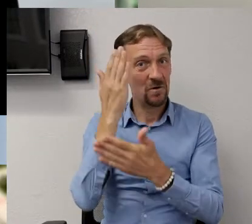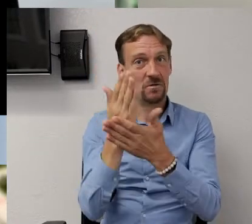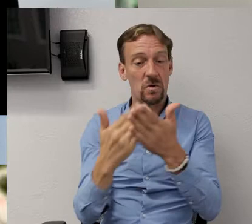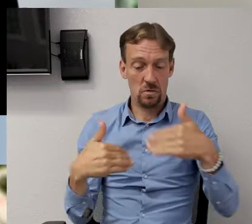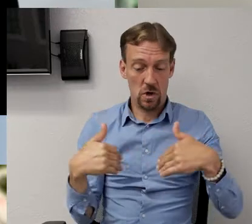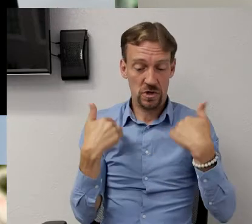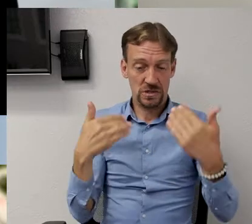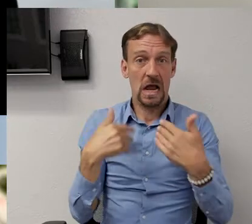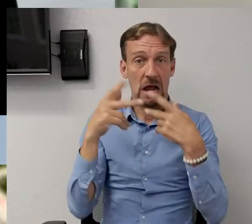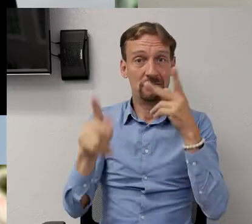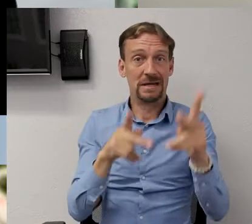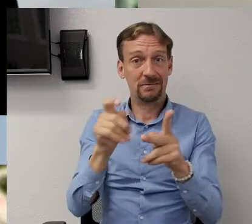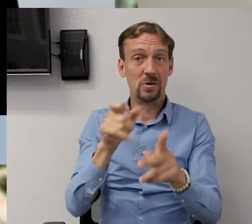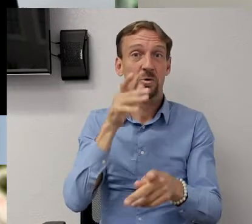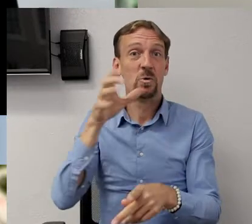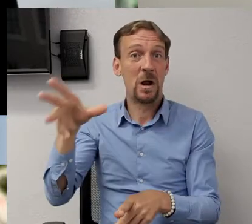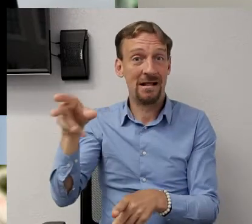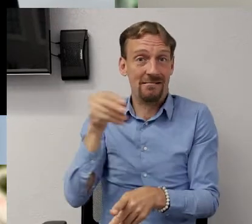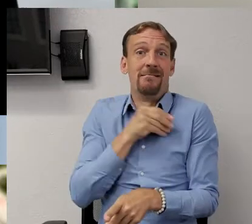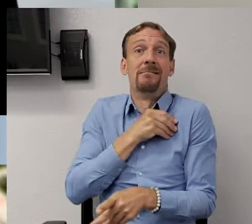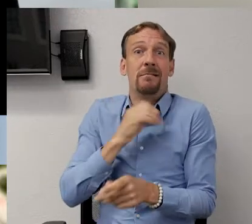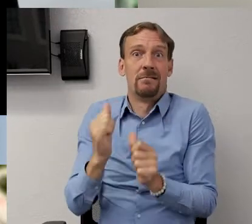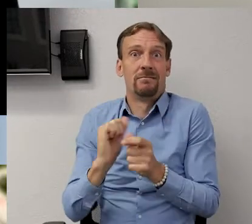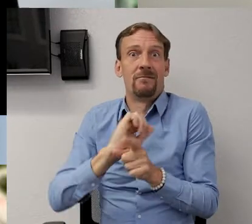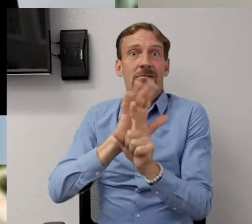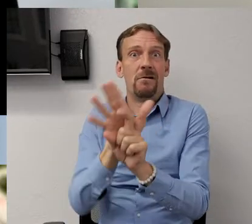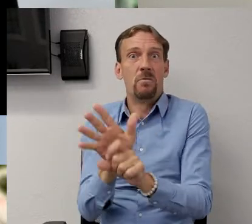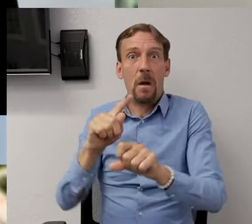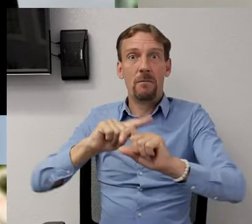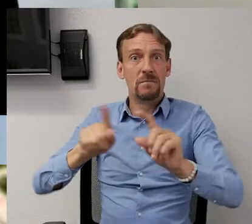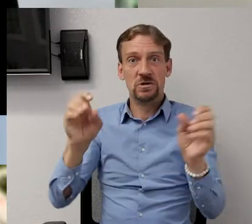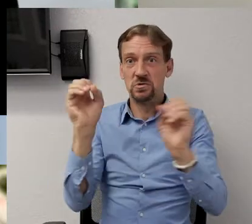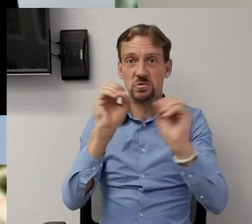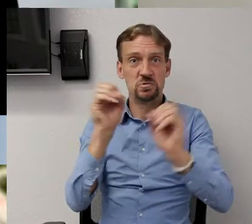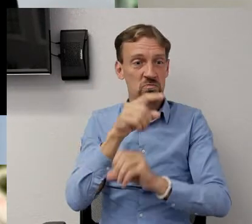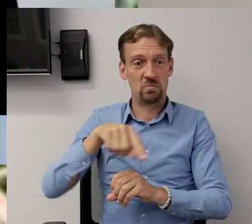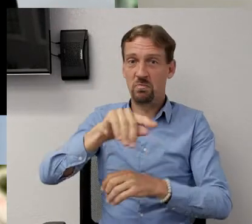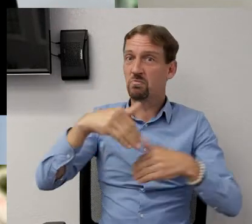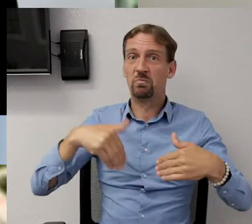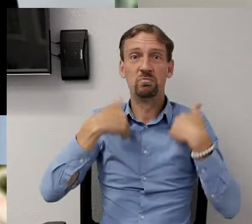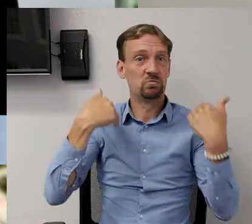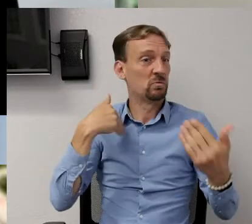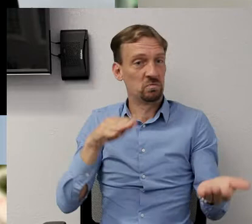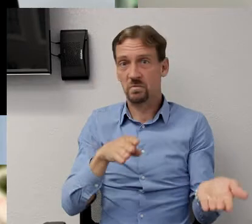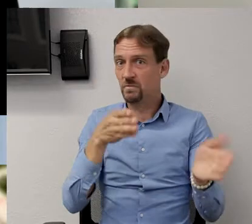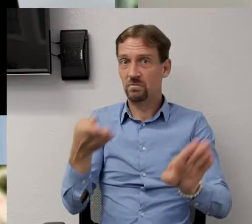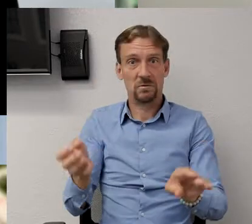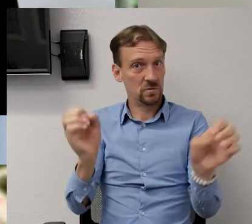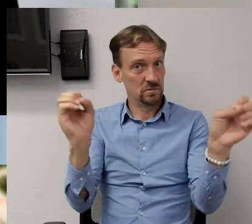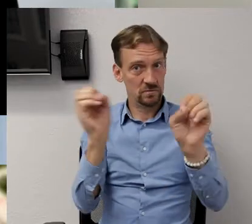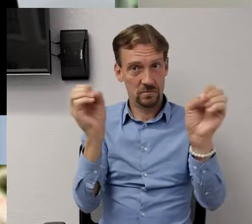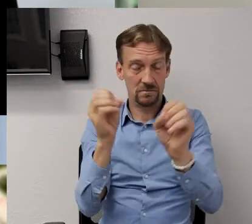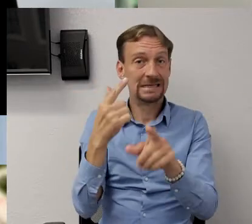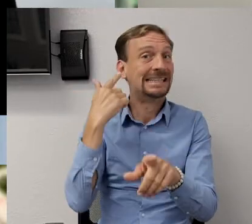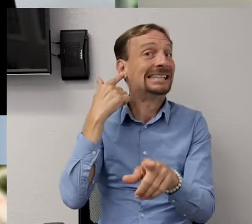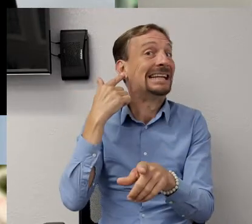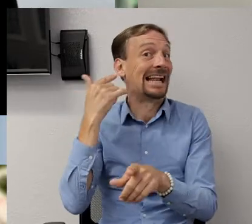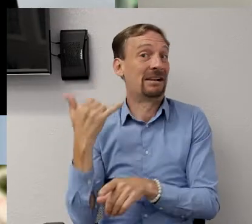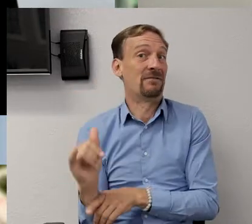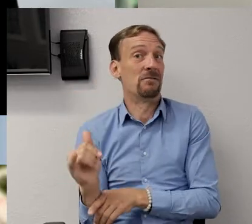people contract the virus, none of them have passed away. California